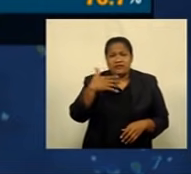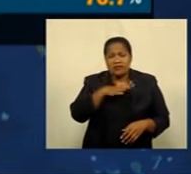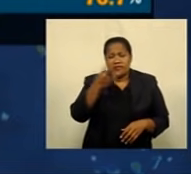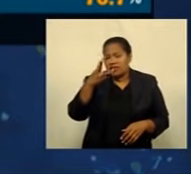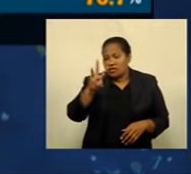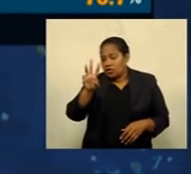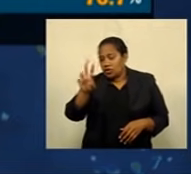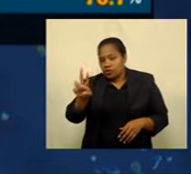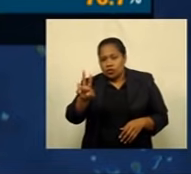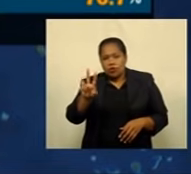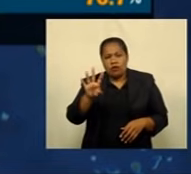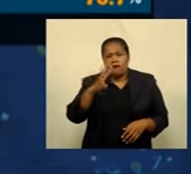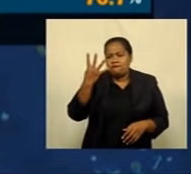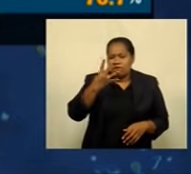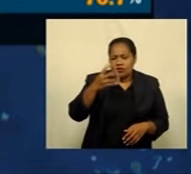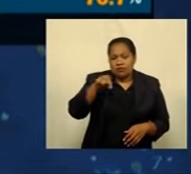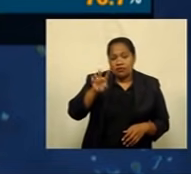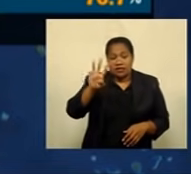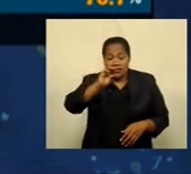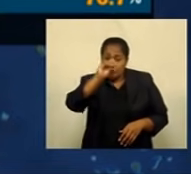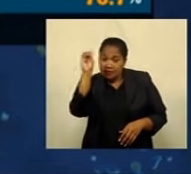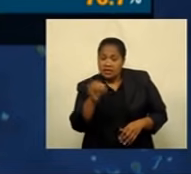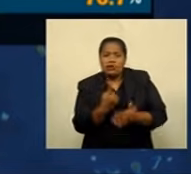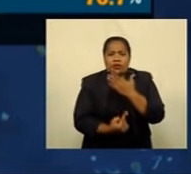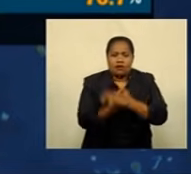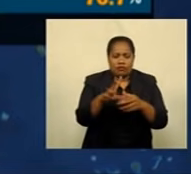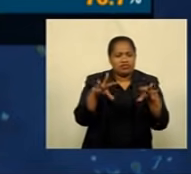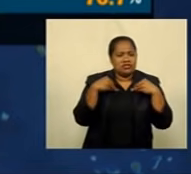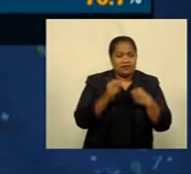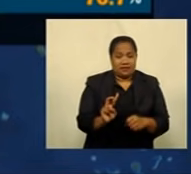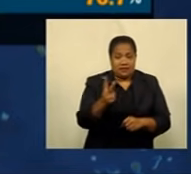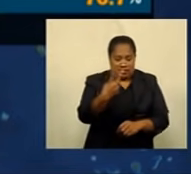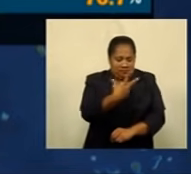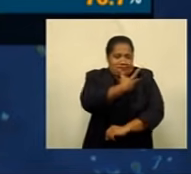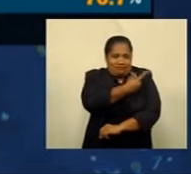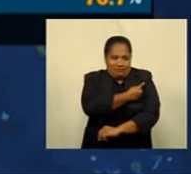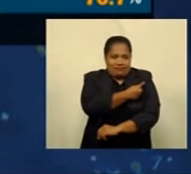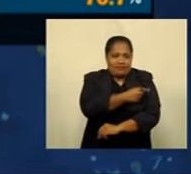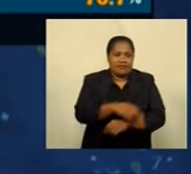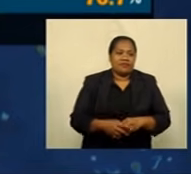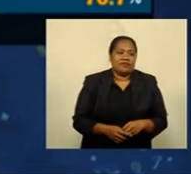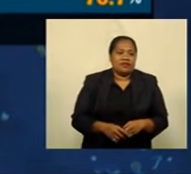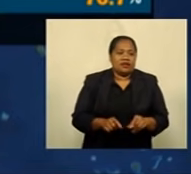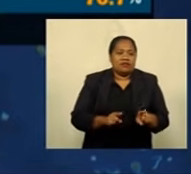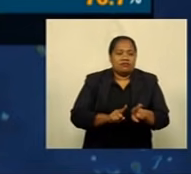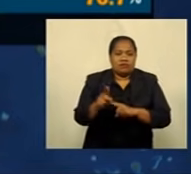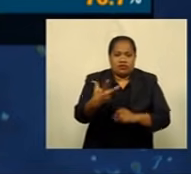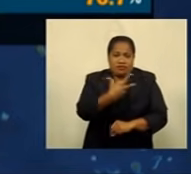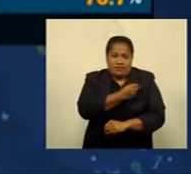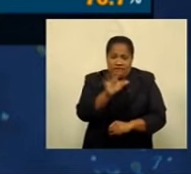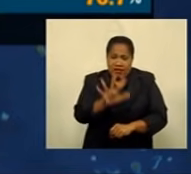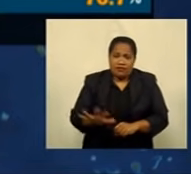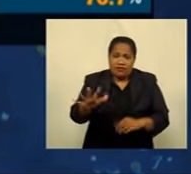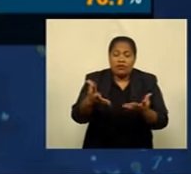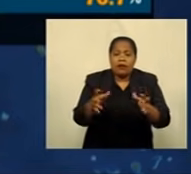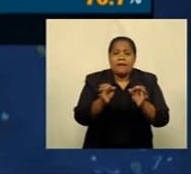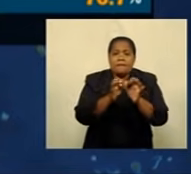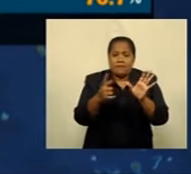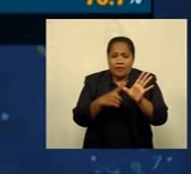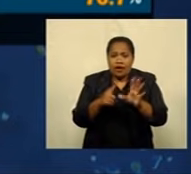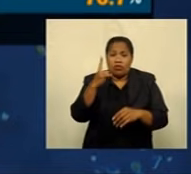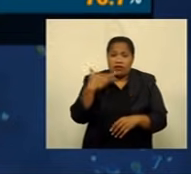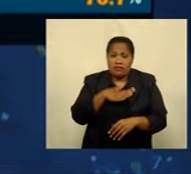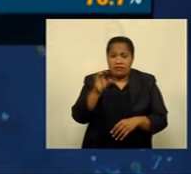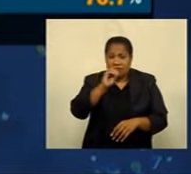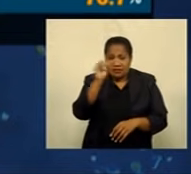83,732, or 14.3%, have received the second dose. The five most vaccinated areas include Mba at 100% first